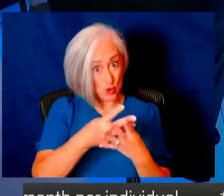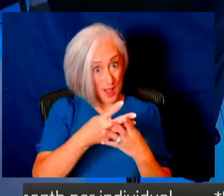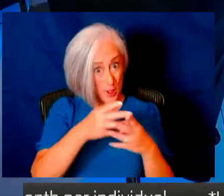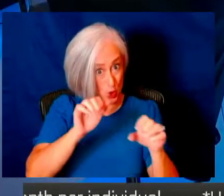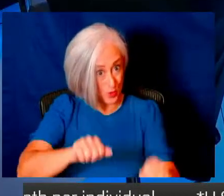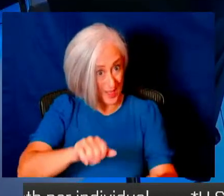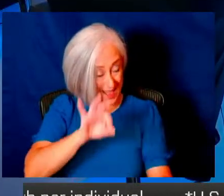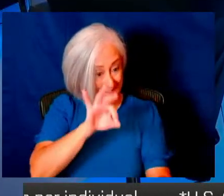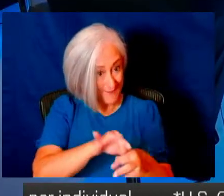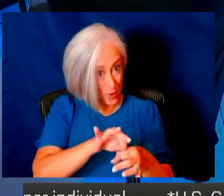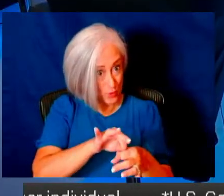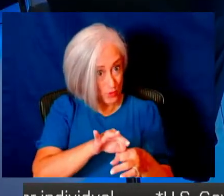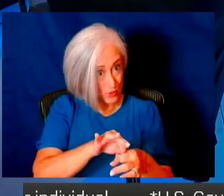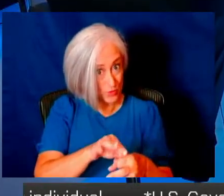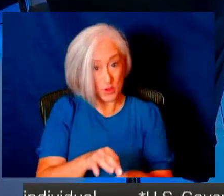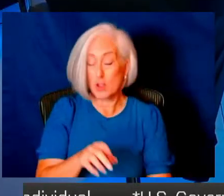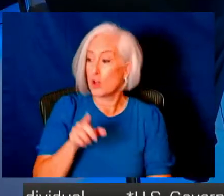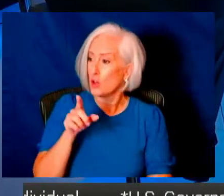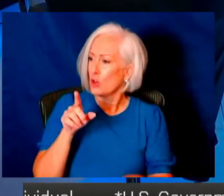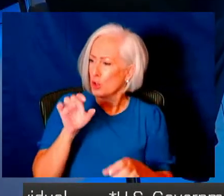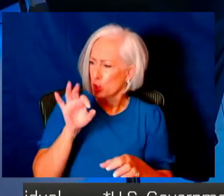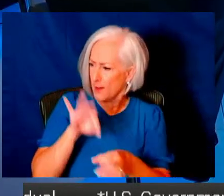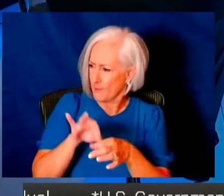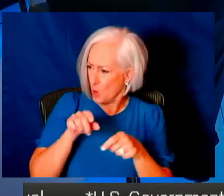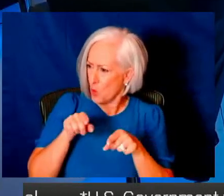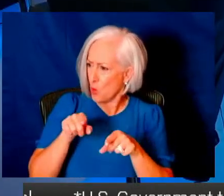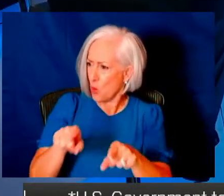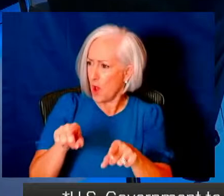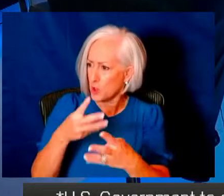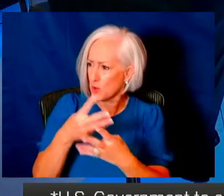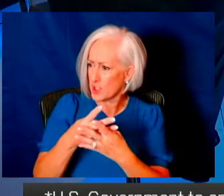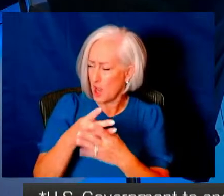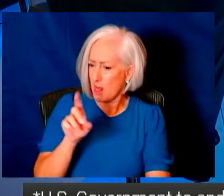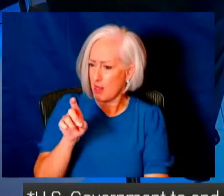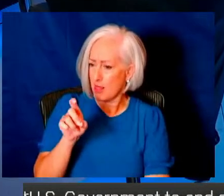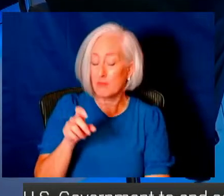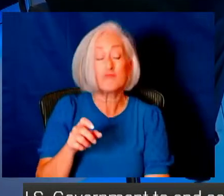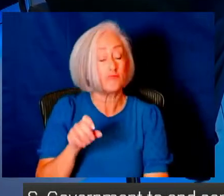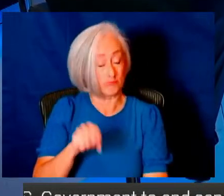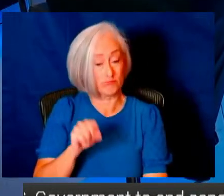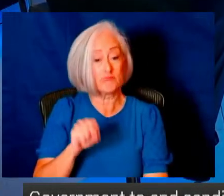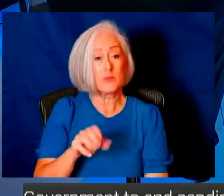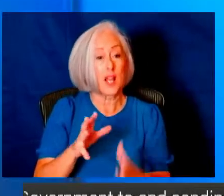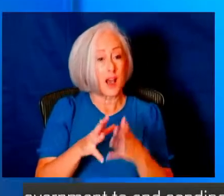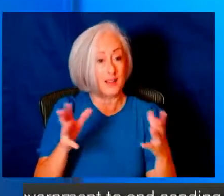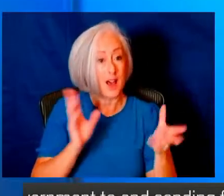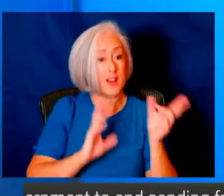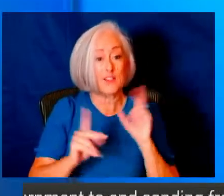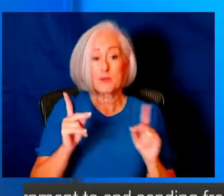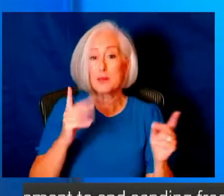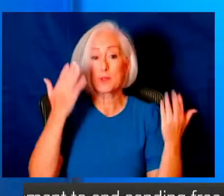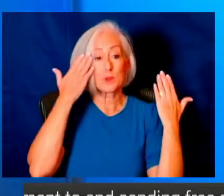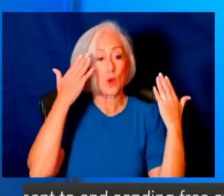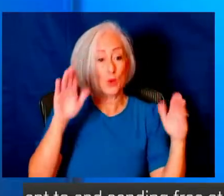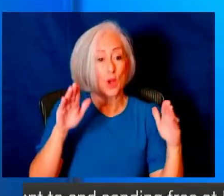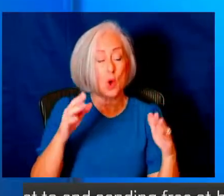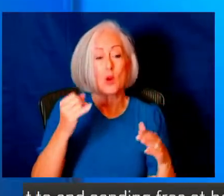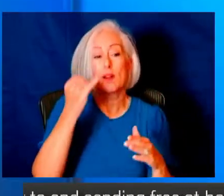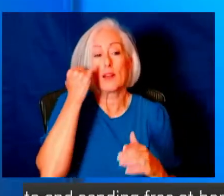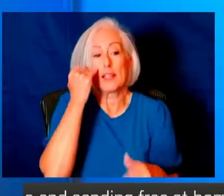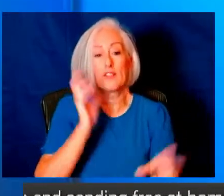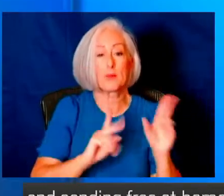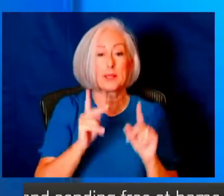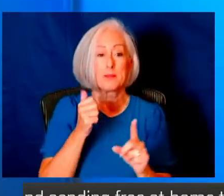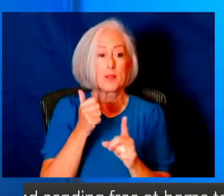that up, You Sierra. can vote while you're in jail? Yes. So a lot of people don't know this. Usually when people are incarcerated in